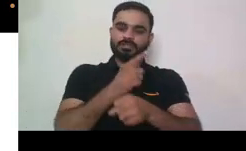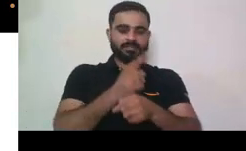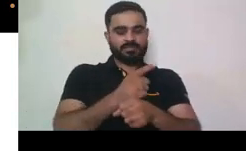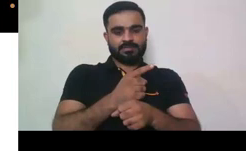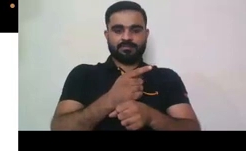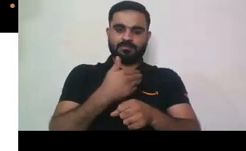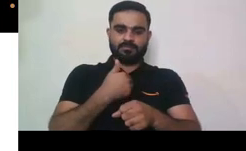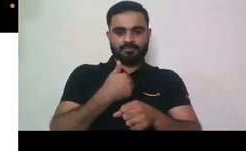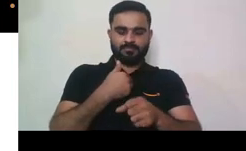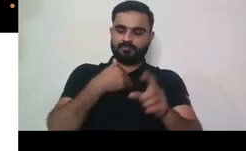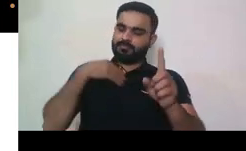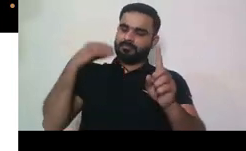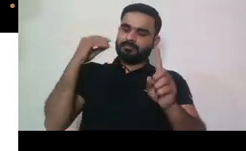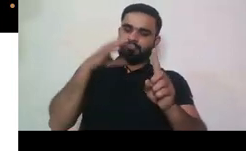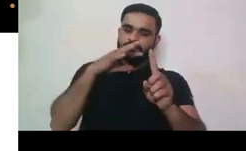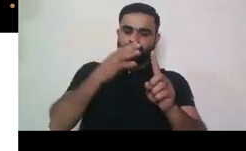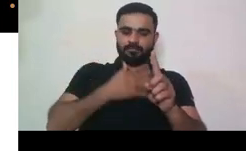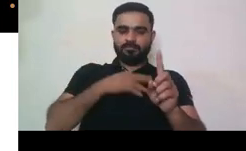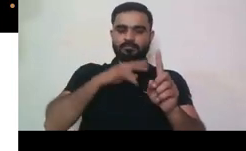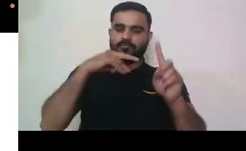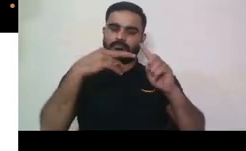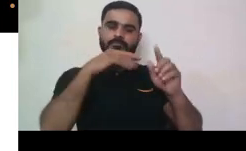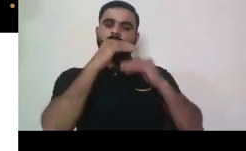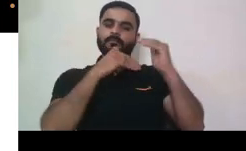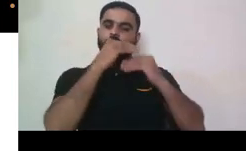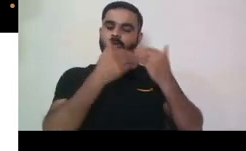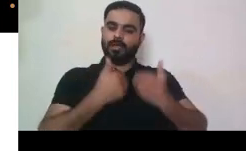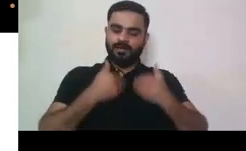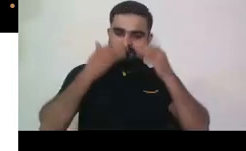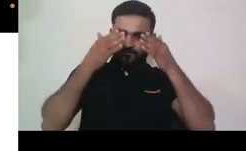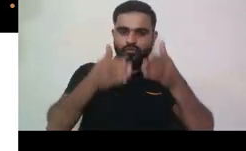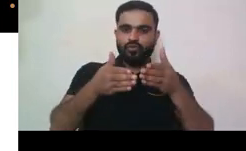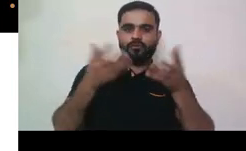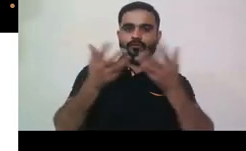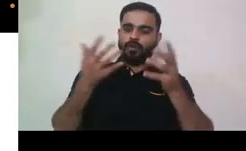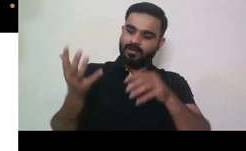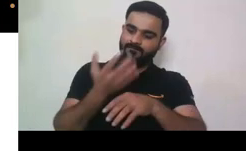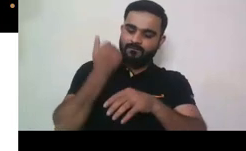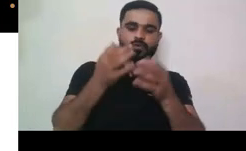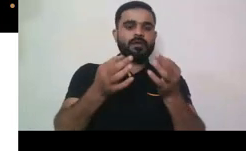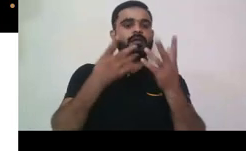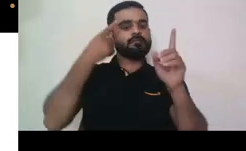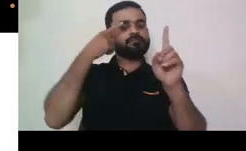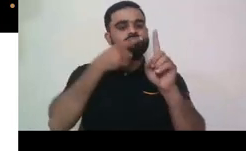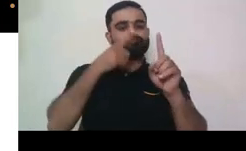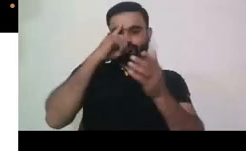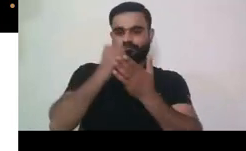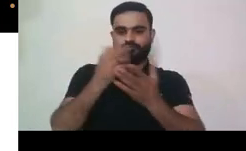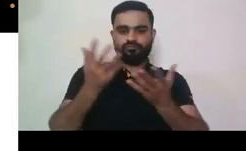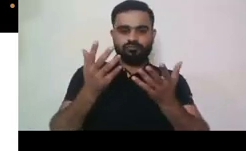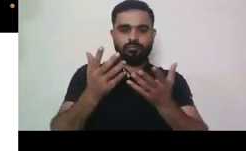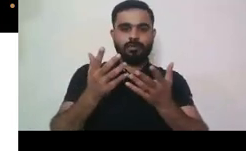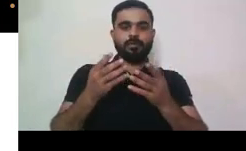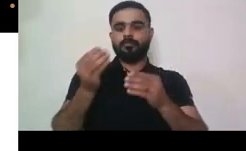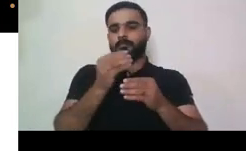am reflecting upon my own progress, I can focus on whether I have achieved my specific goals, what I have decided, I am a little